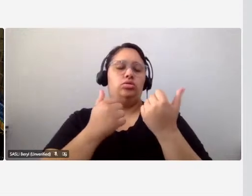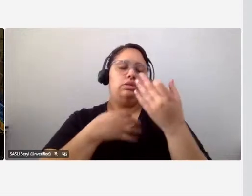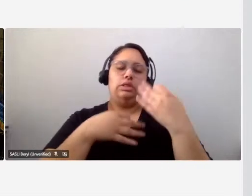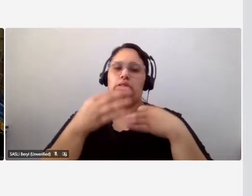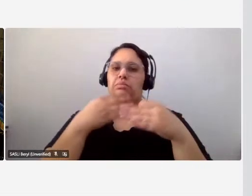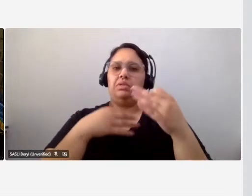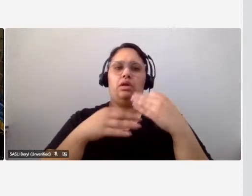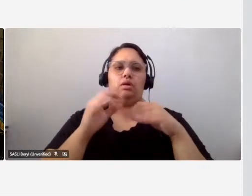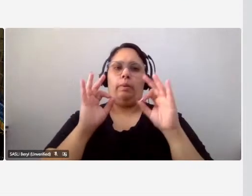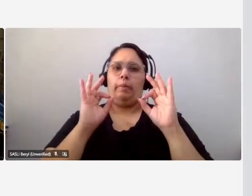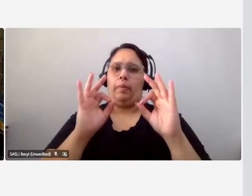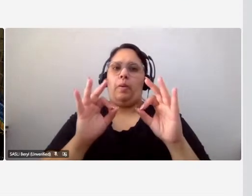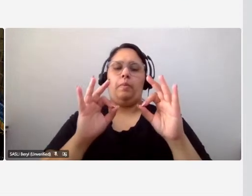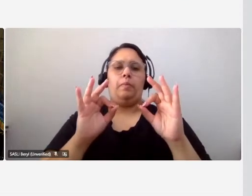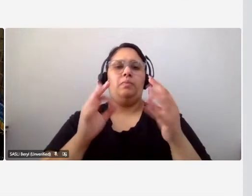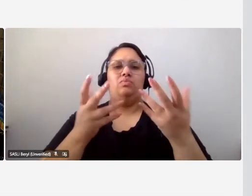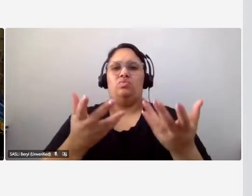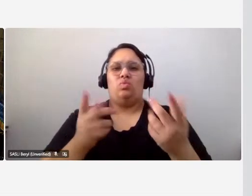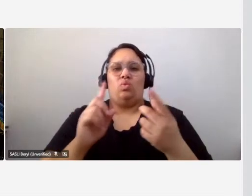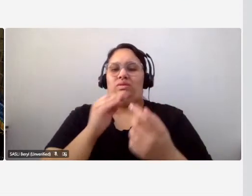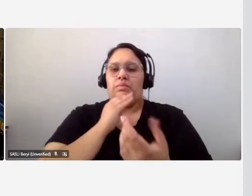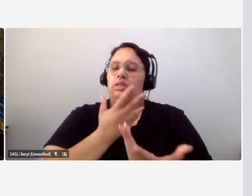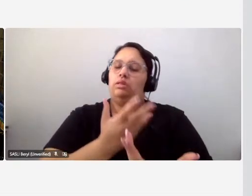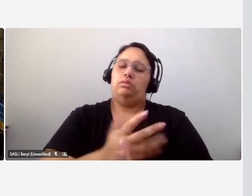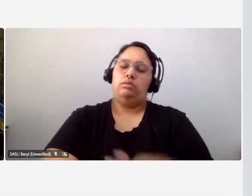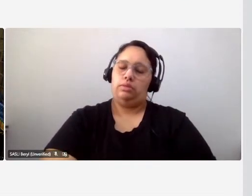explained in this instance. What are those?